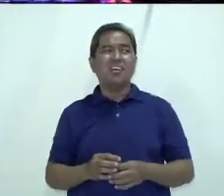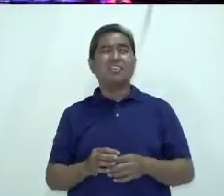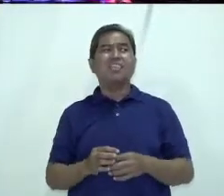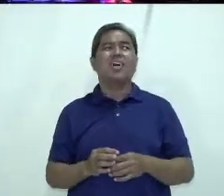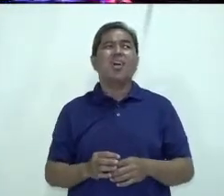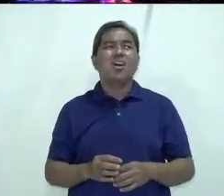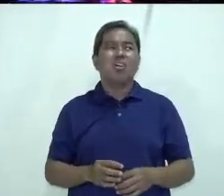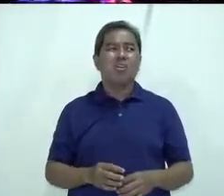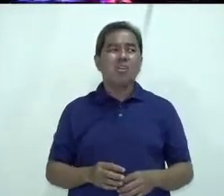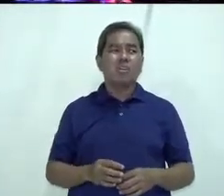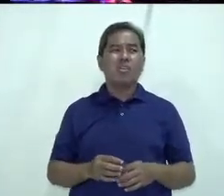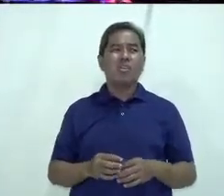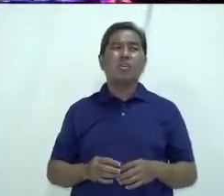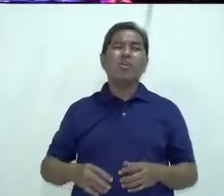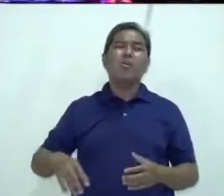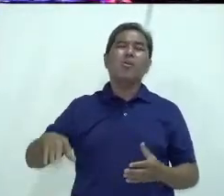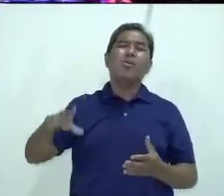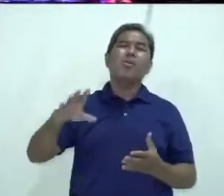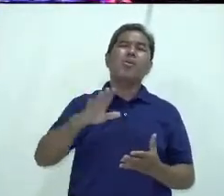out.